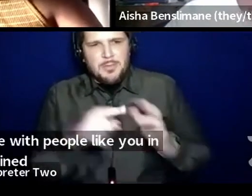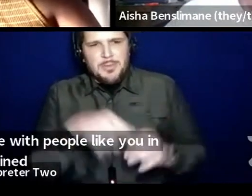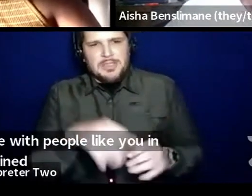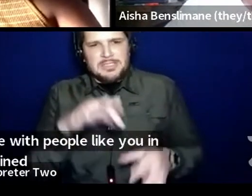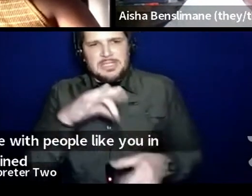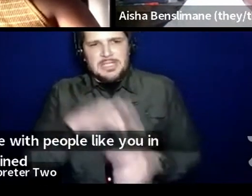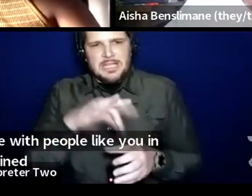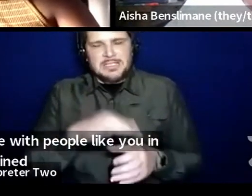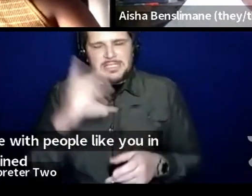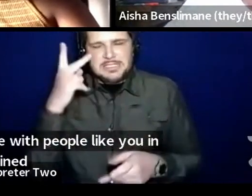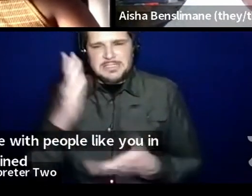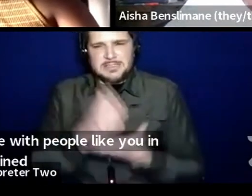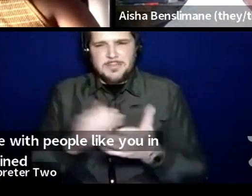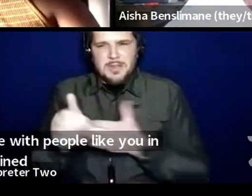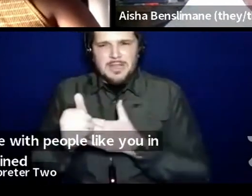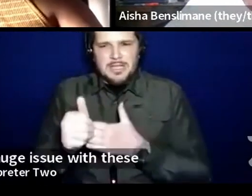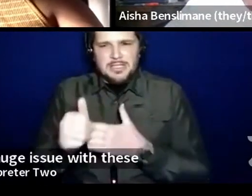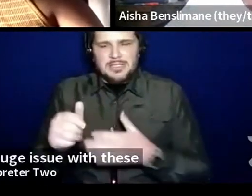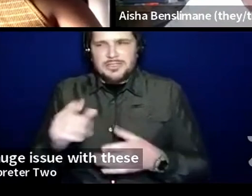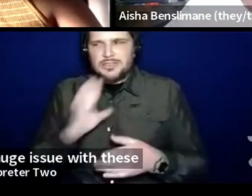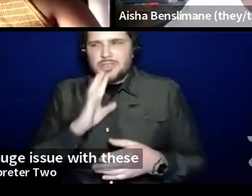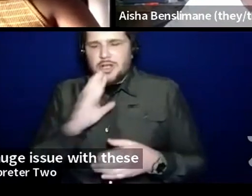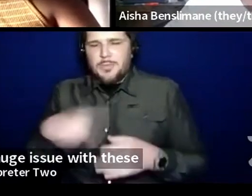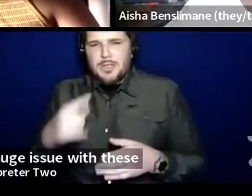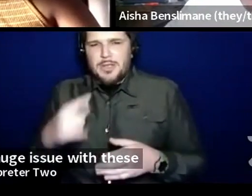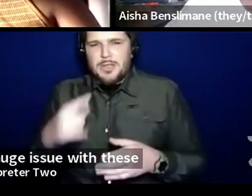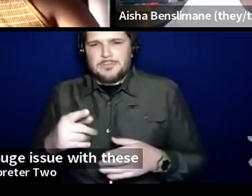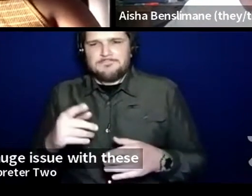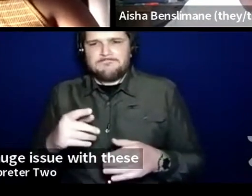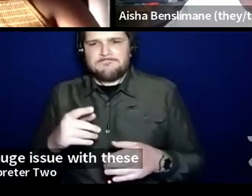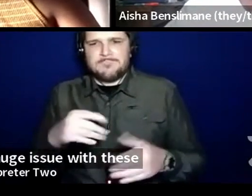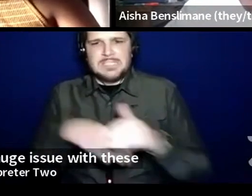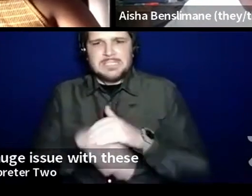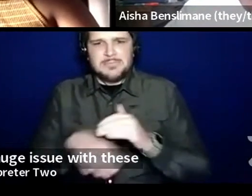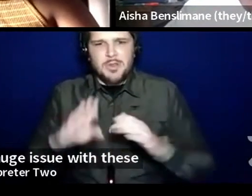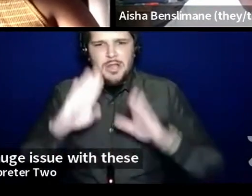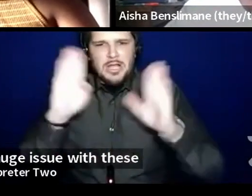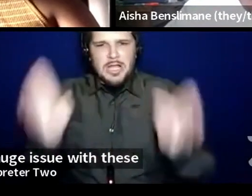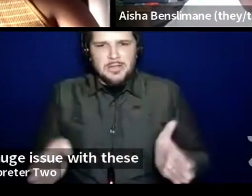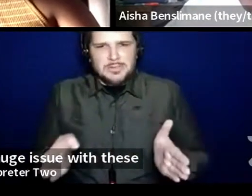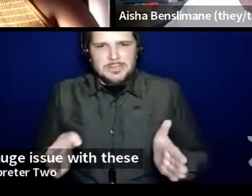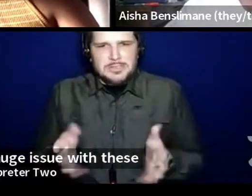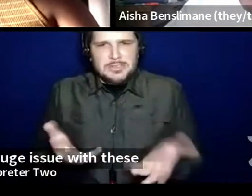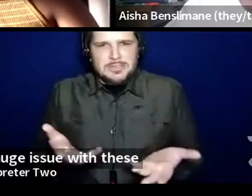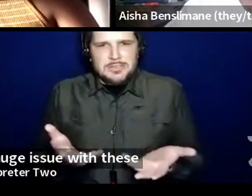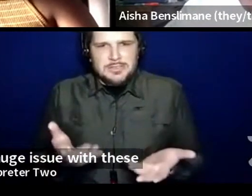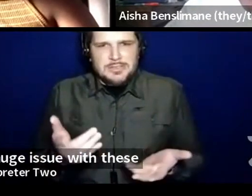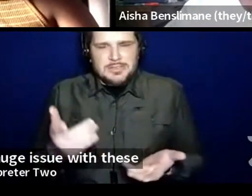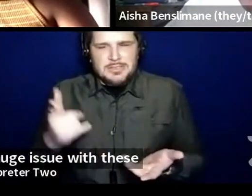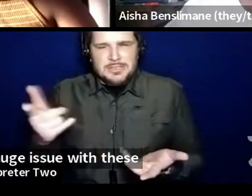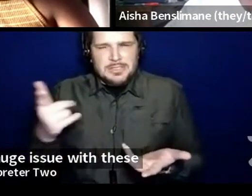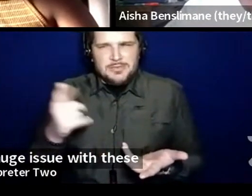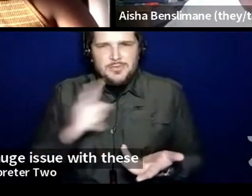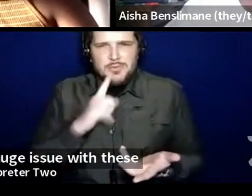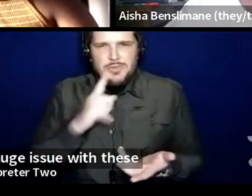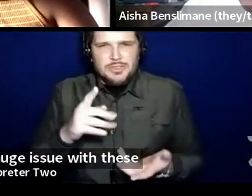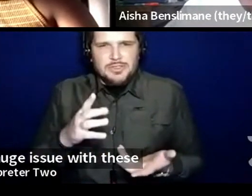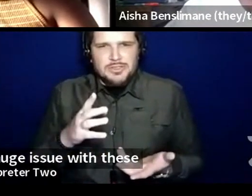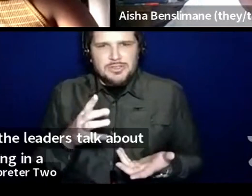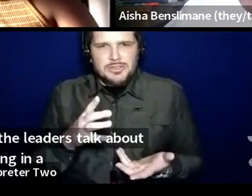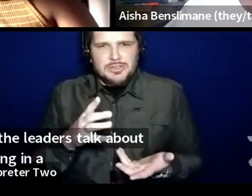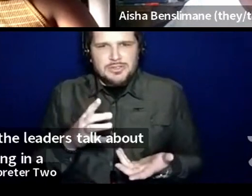talk about accessible housing in a way that I think ignores that there's still really